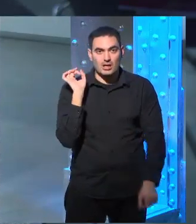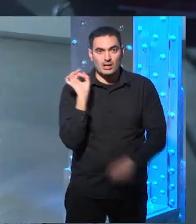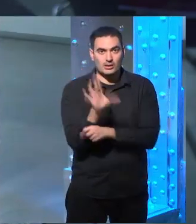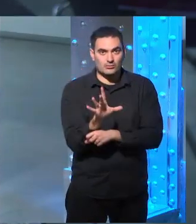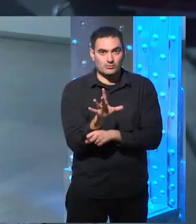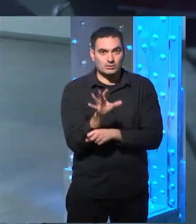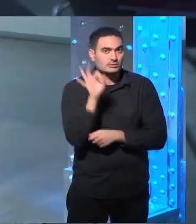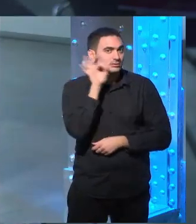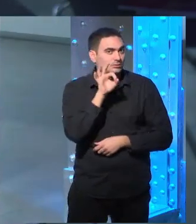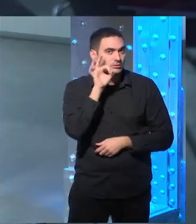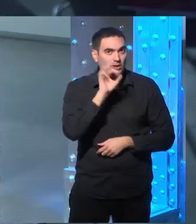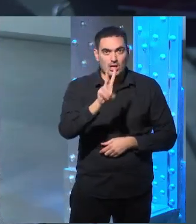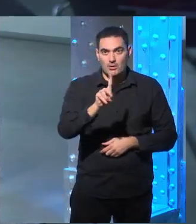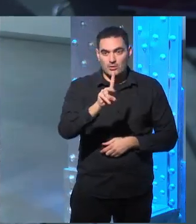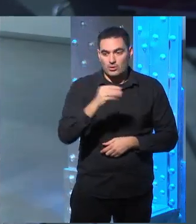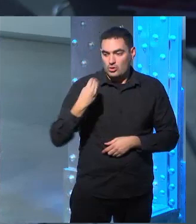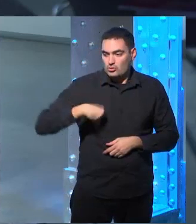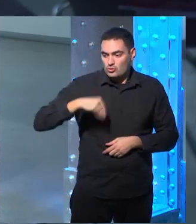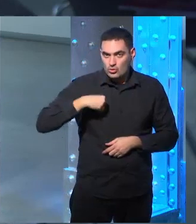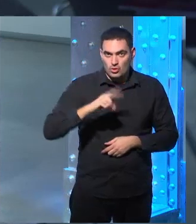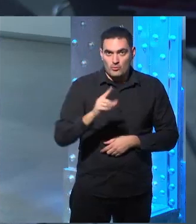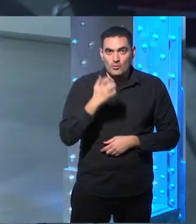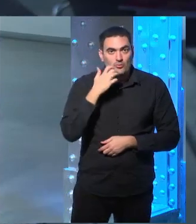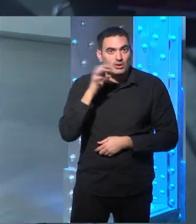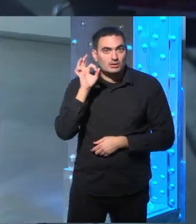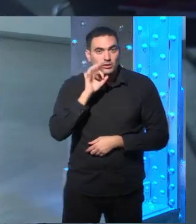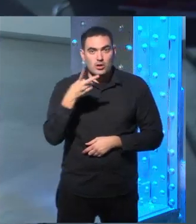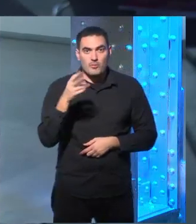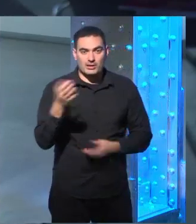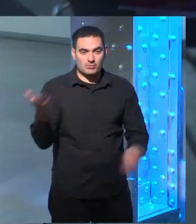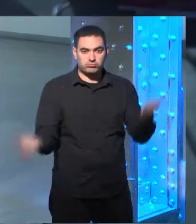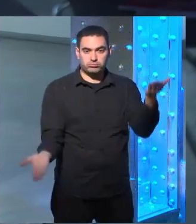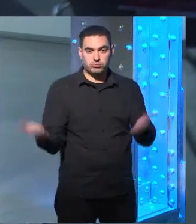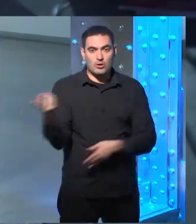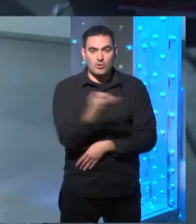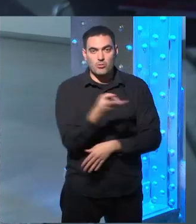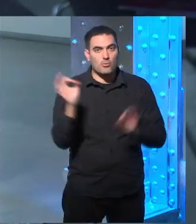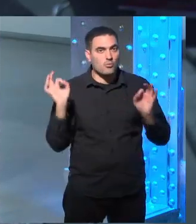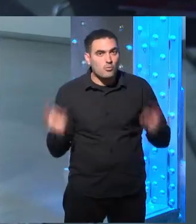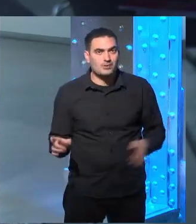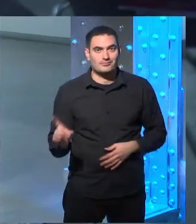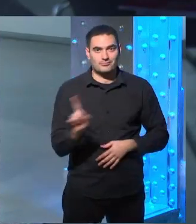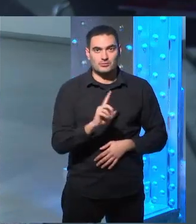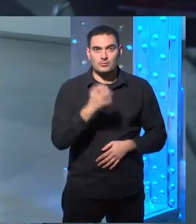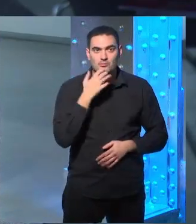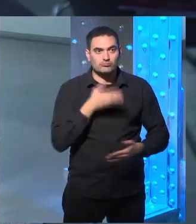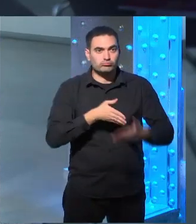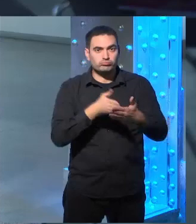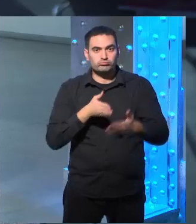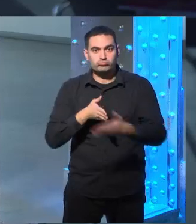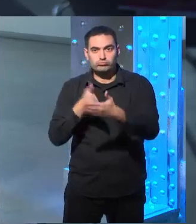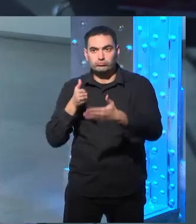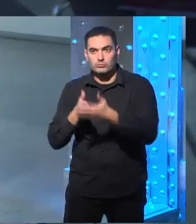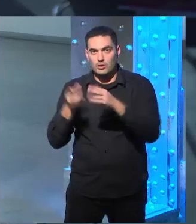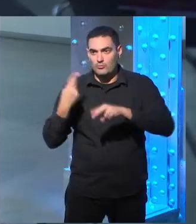where perhaps a mailman, the role that he has to play in the 21st century cannot be the same that he had in the 20th